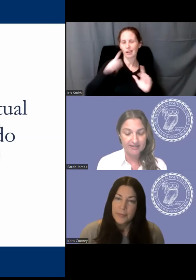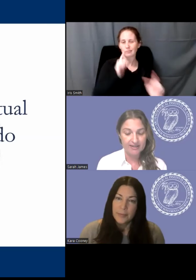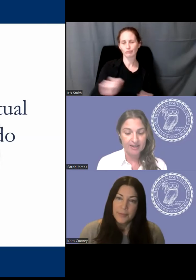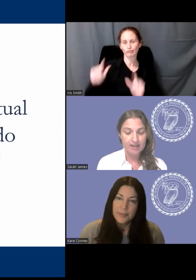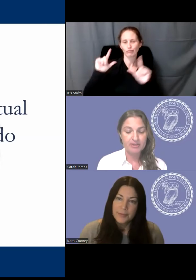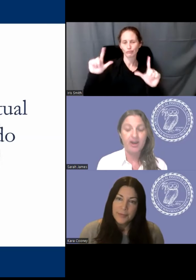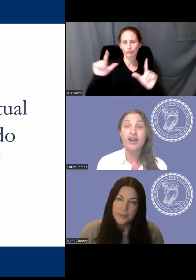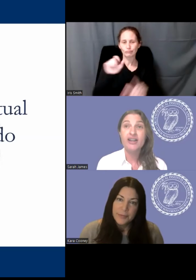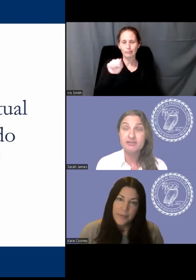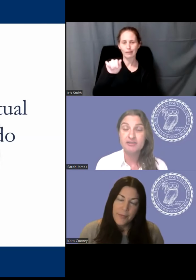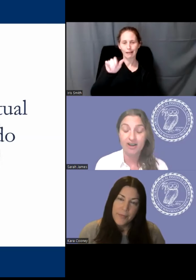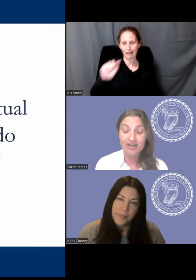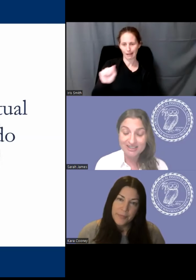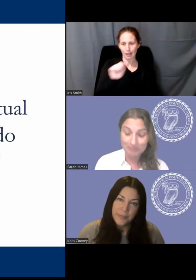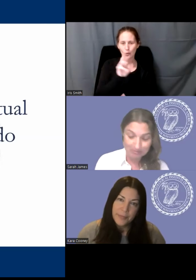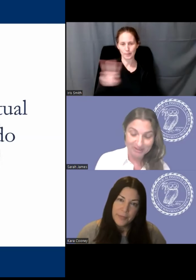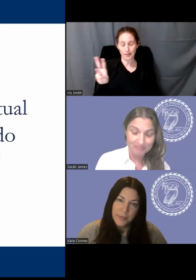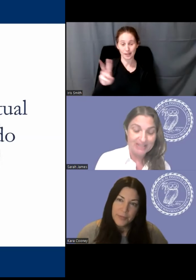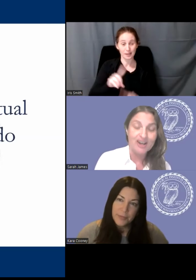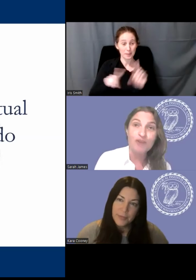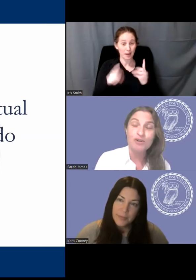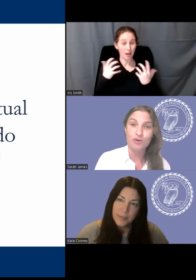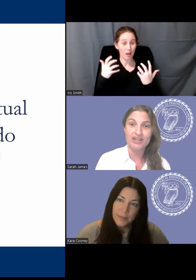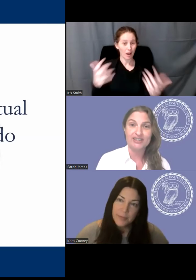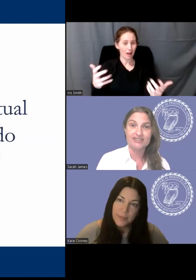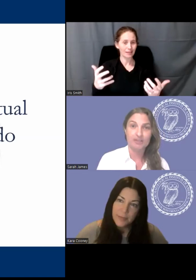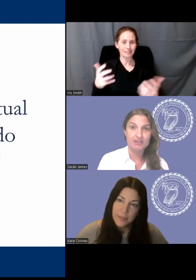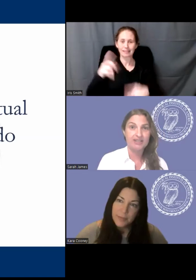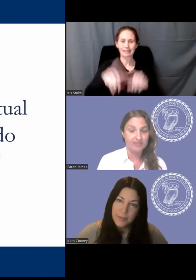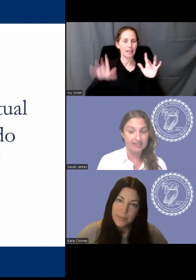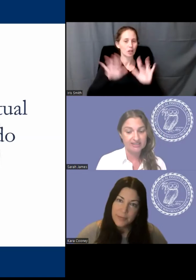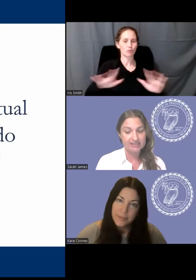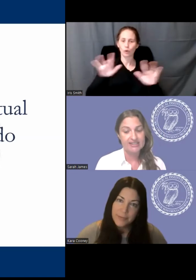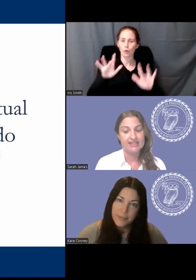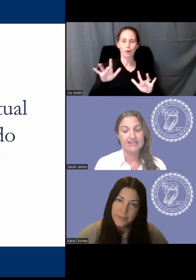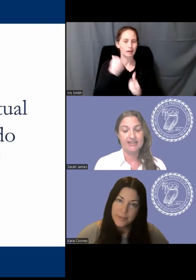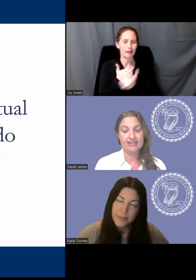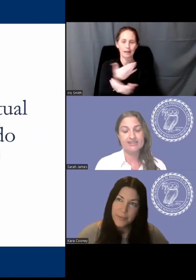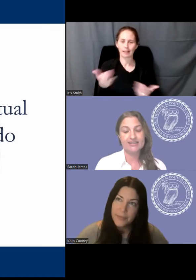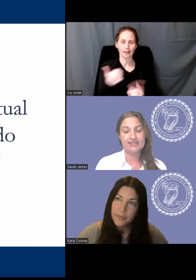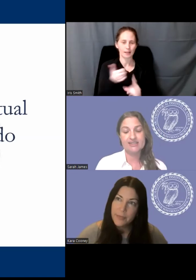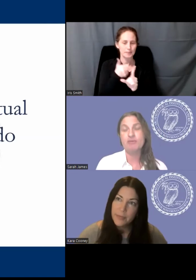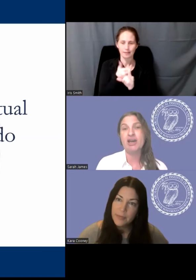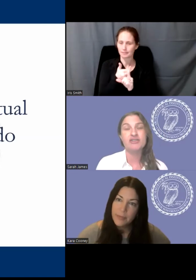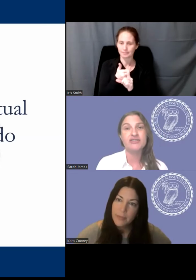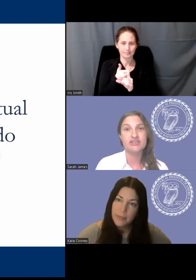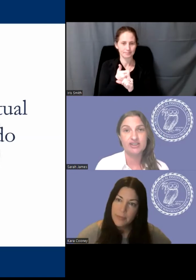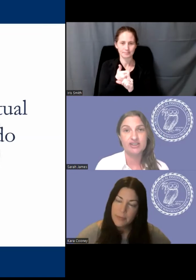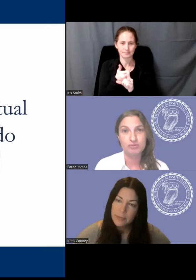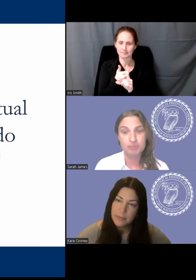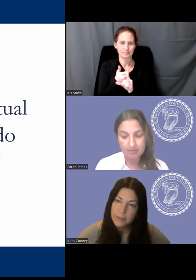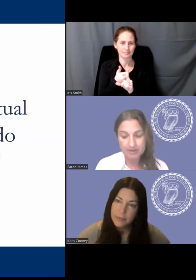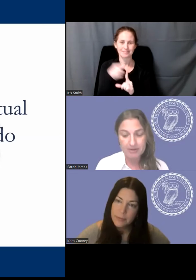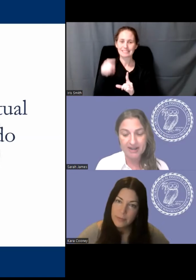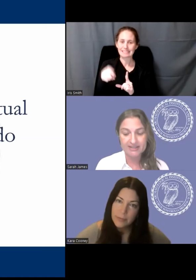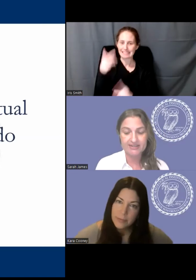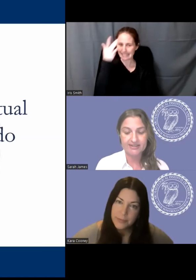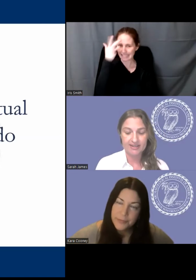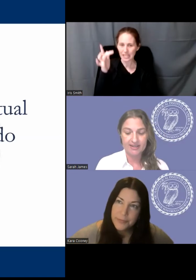site, but audience members may not record any segment of it. This is a matter of intellectual